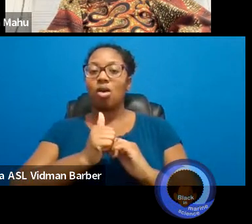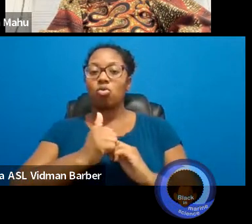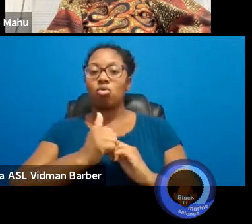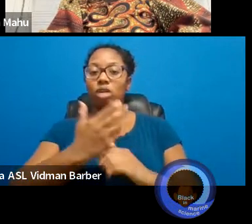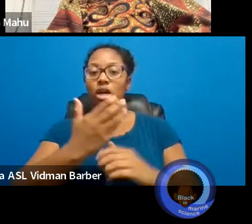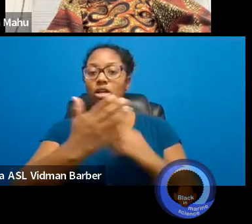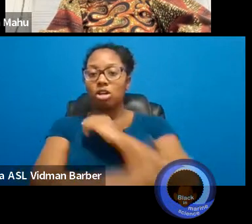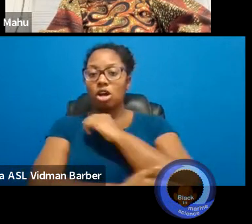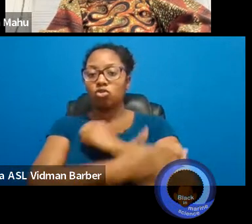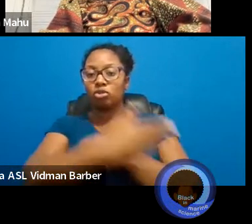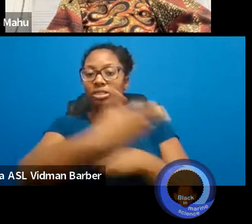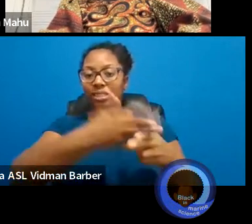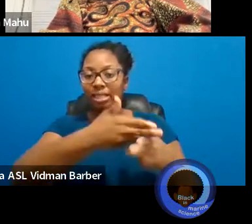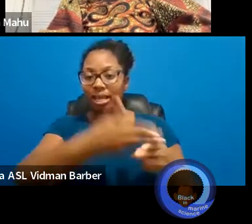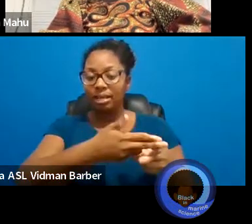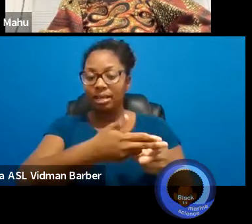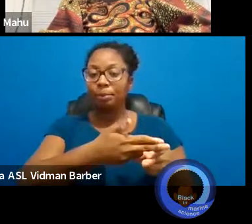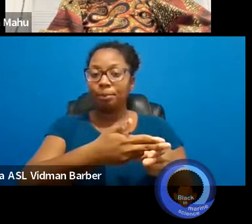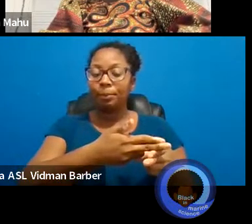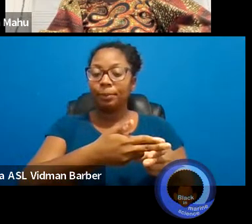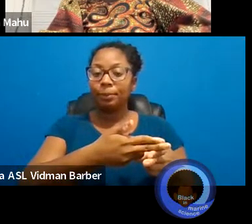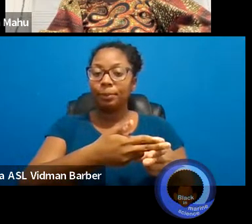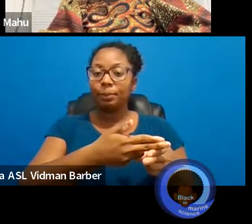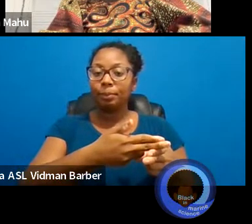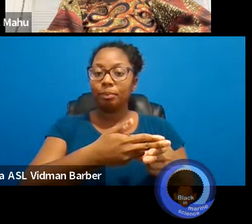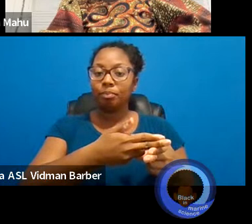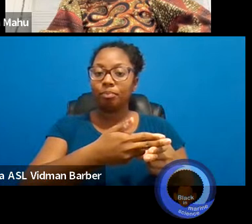a river in the largest city in Cameroon.